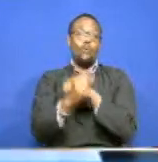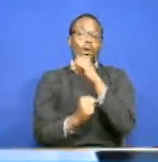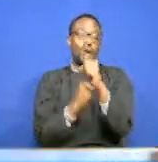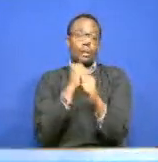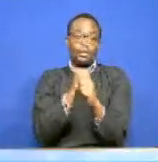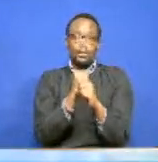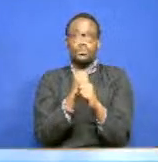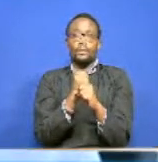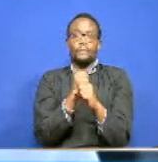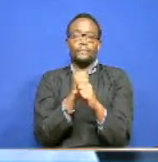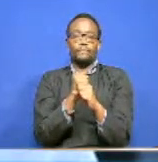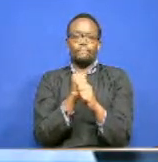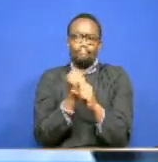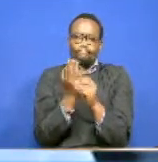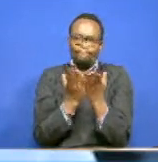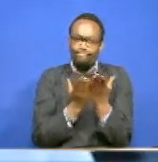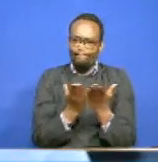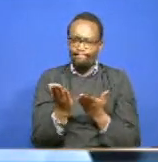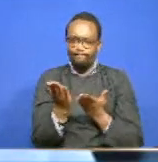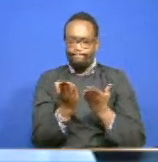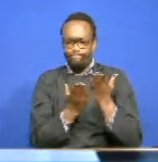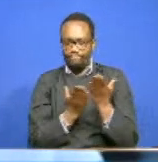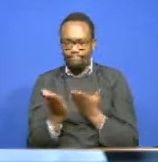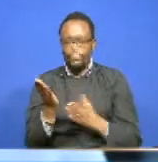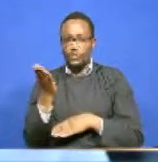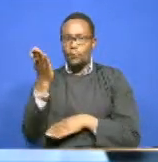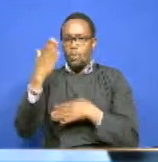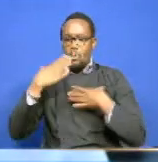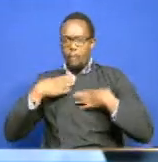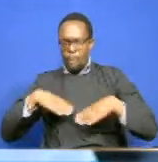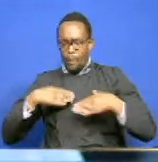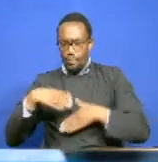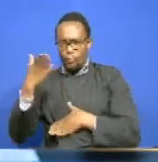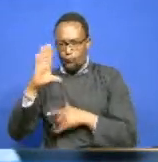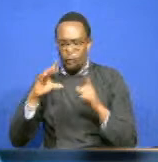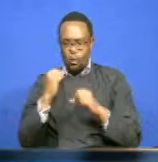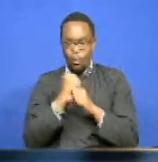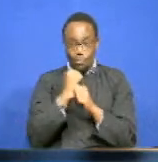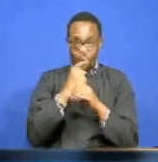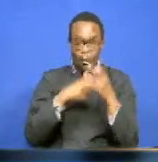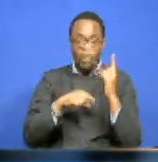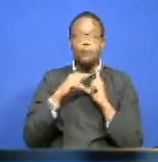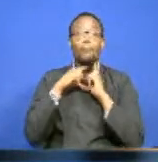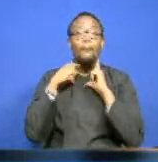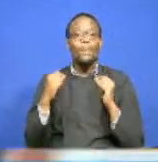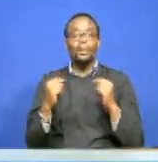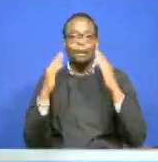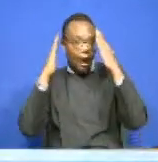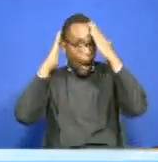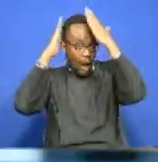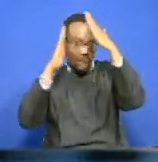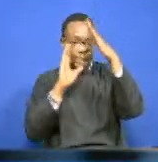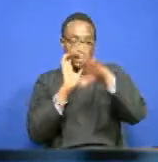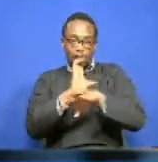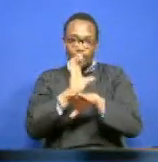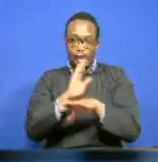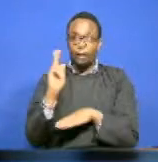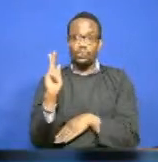years, he has served God's people as a clergy in the Anglican Church of Kenya.